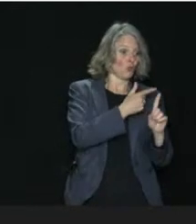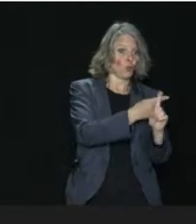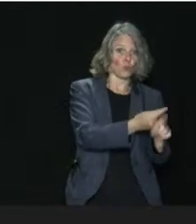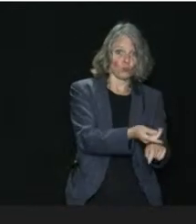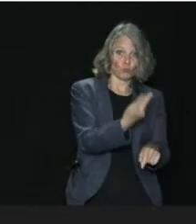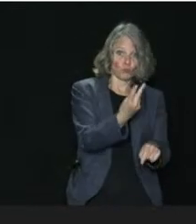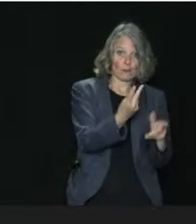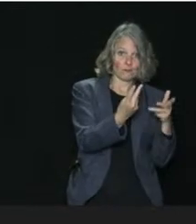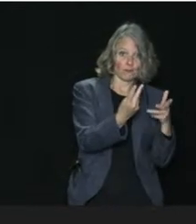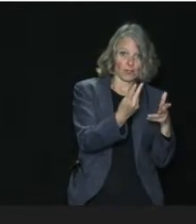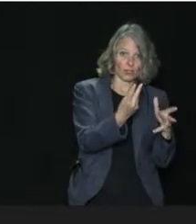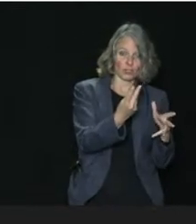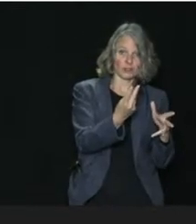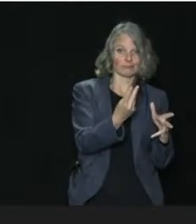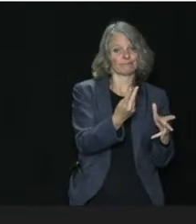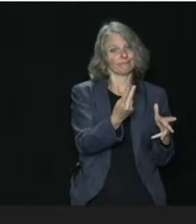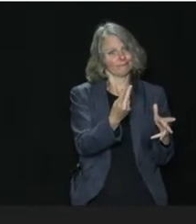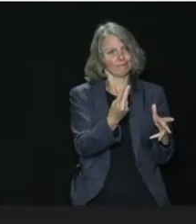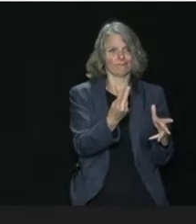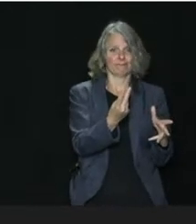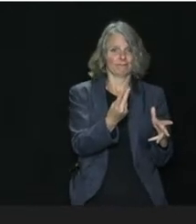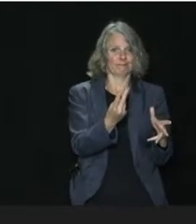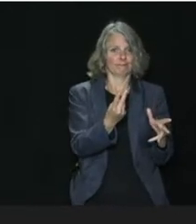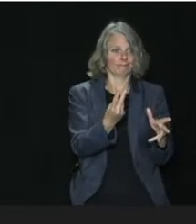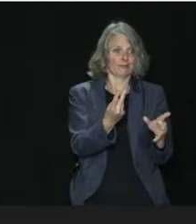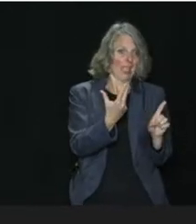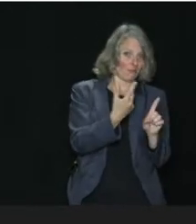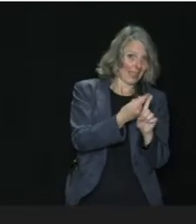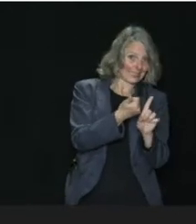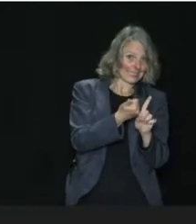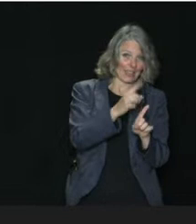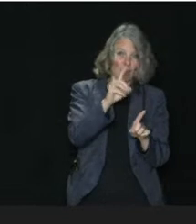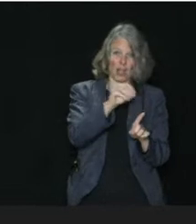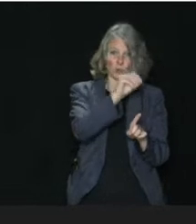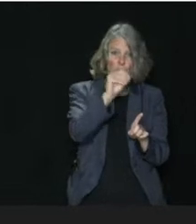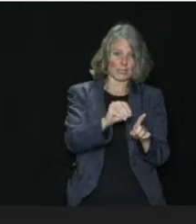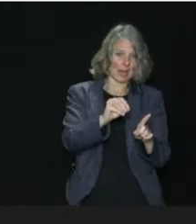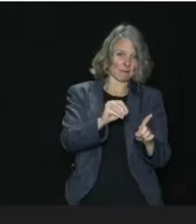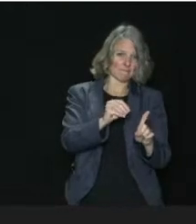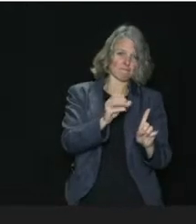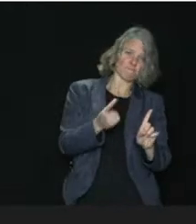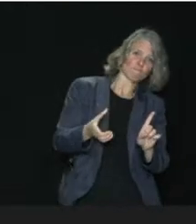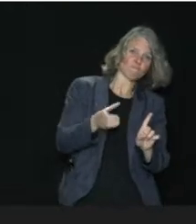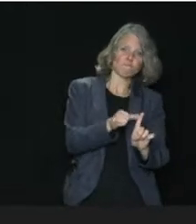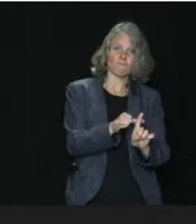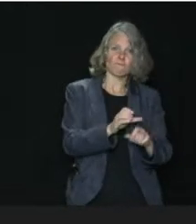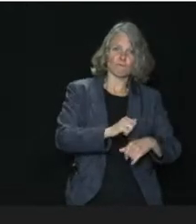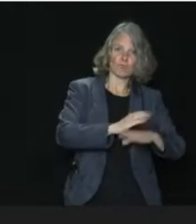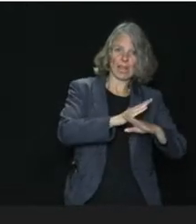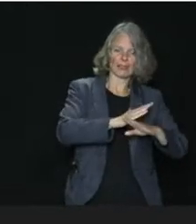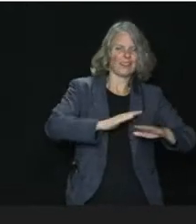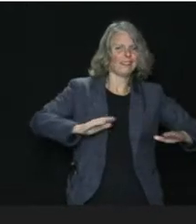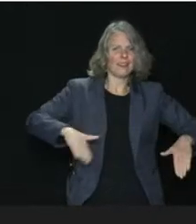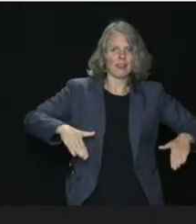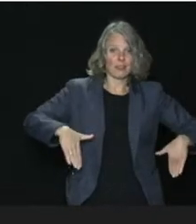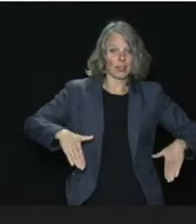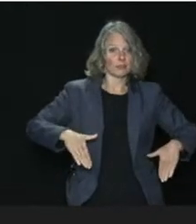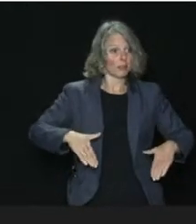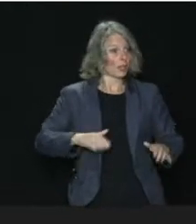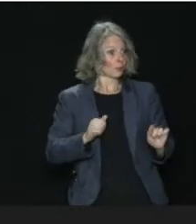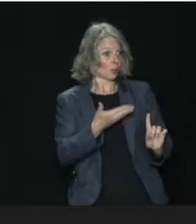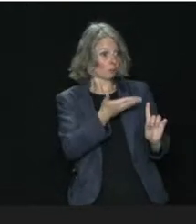doses, no vaccine is 100% effective. So it's still possible for a person who's had two